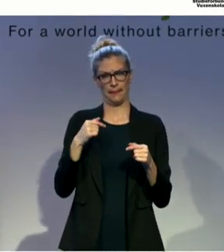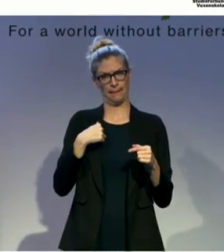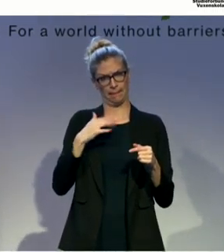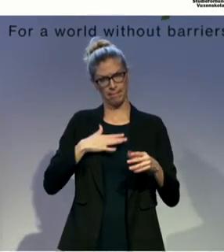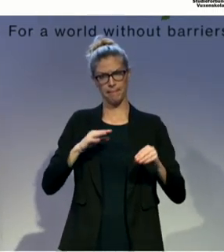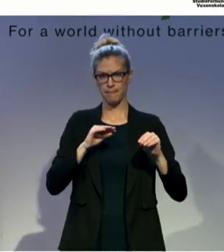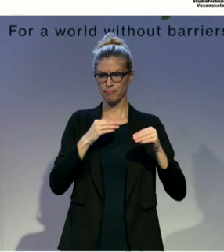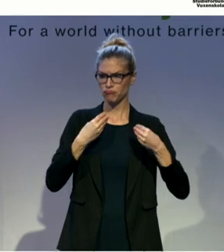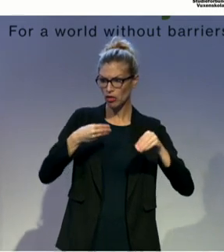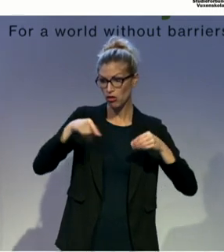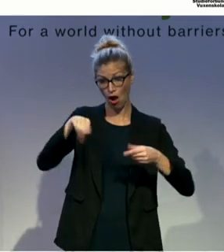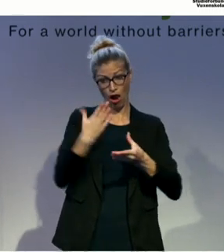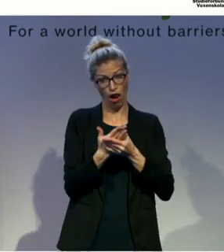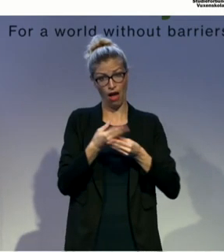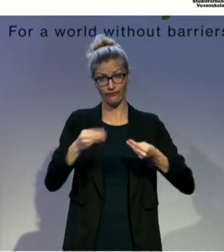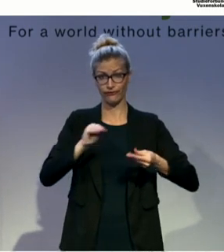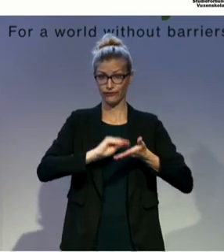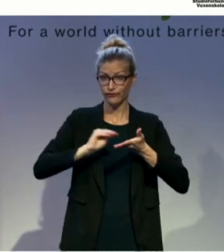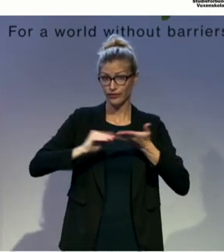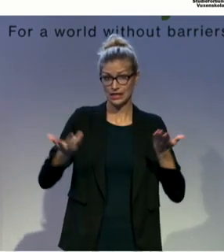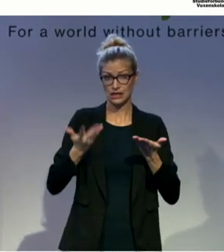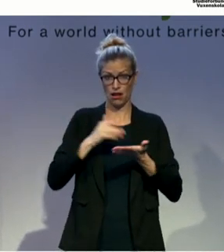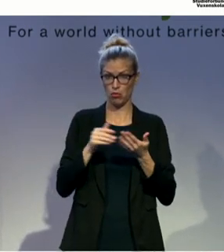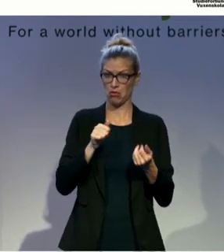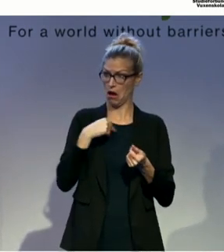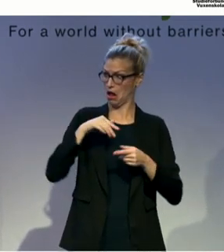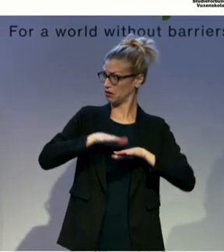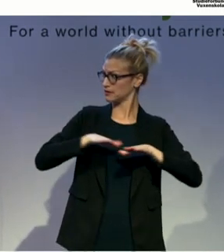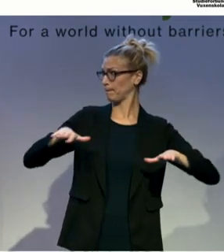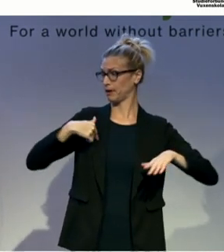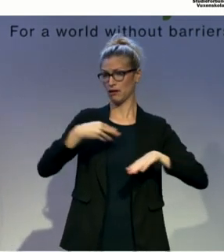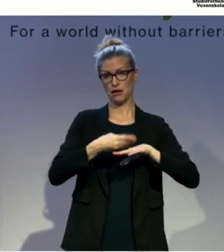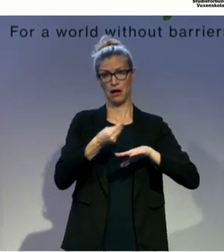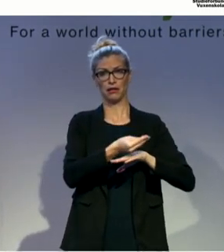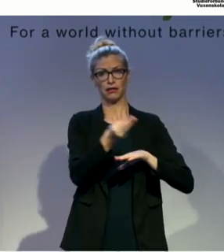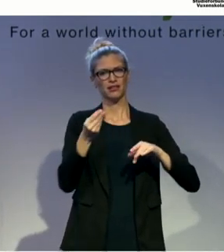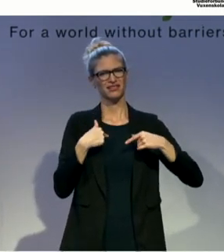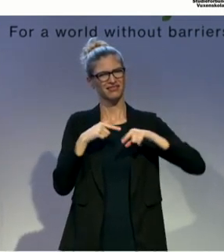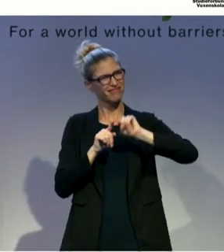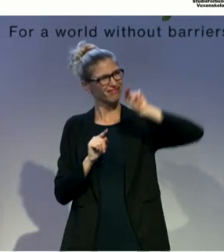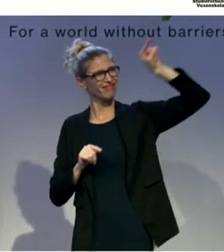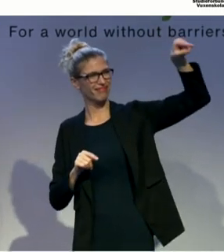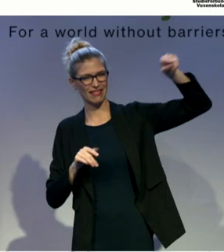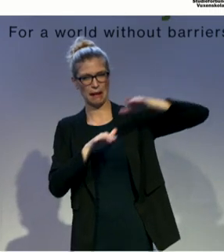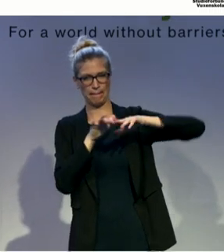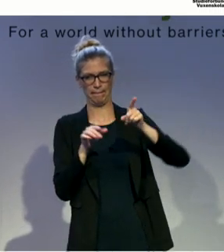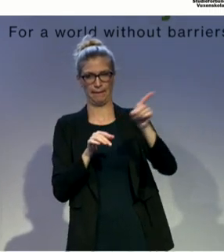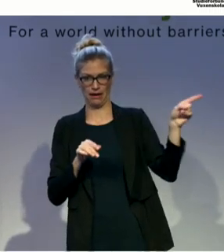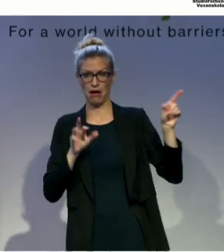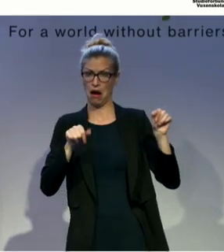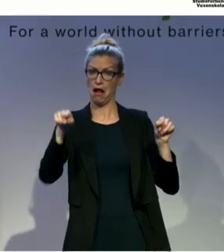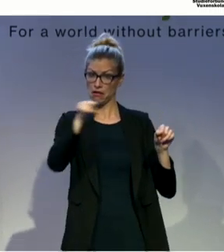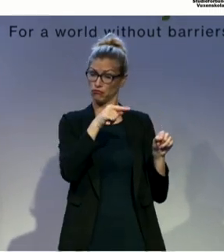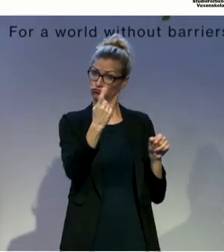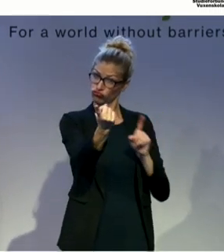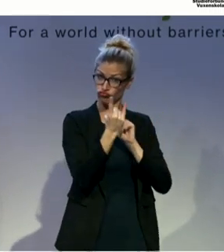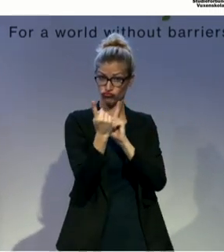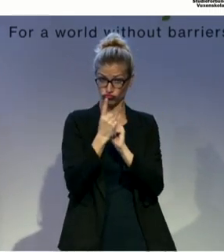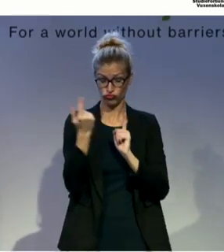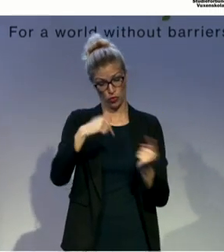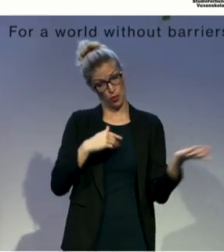folders for you to bring back on the Access Israel Trail exhibition. We're a part of that. Please join us there and have a further